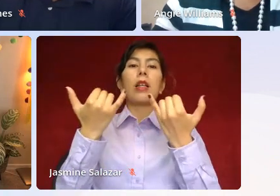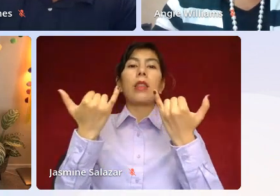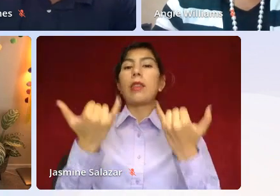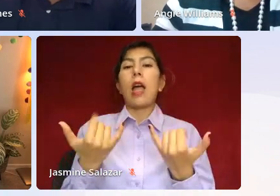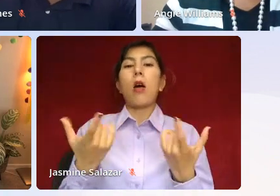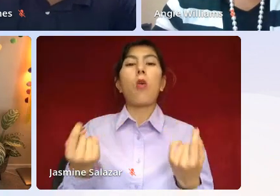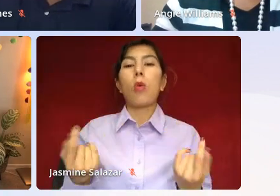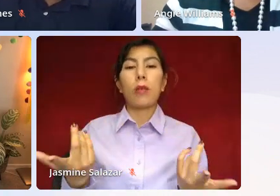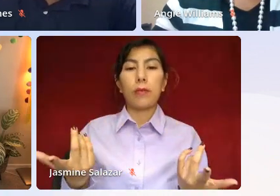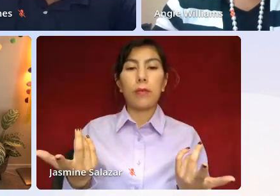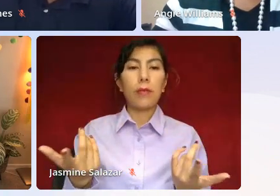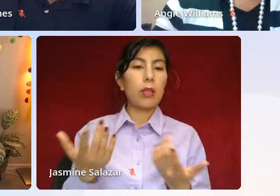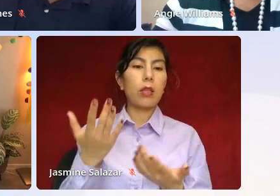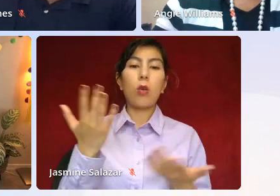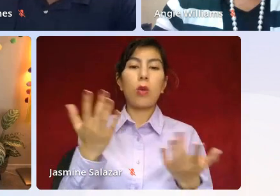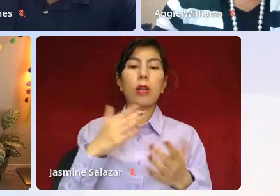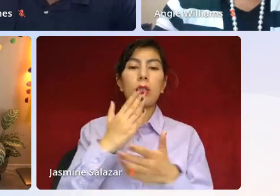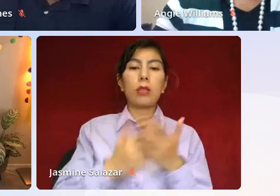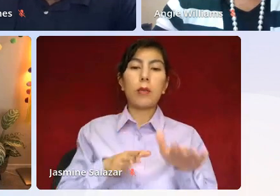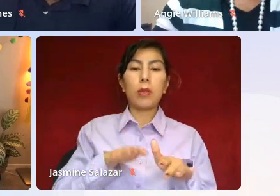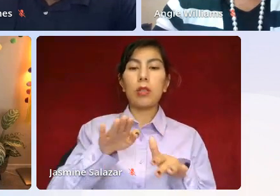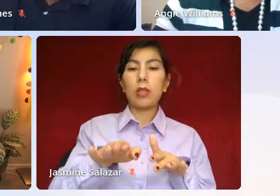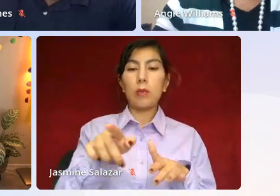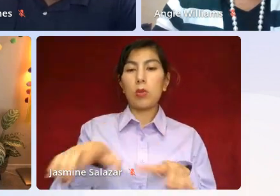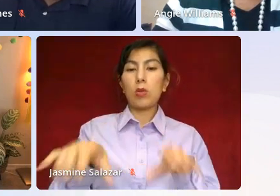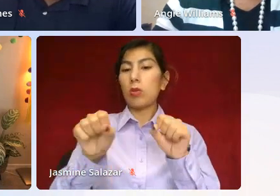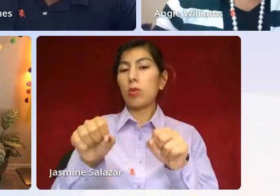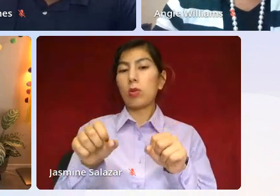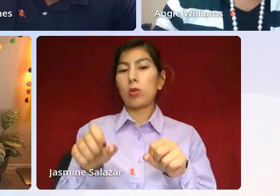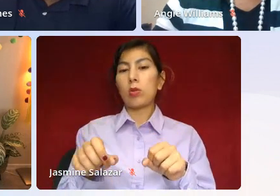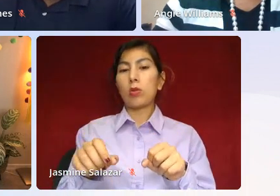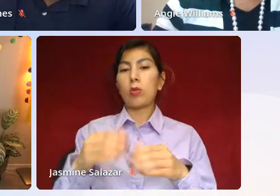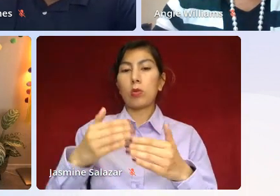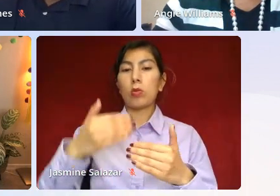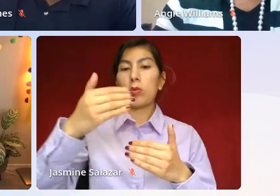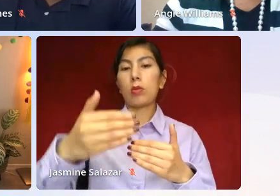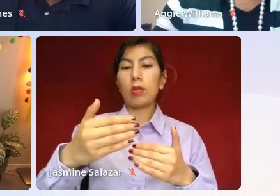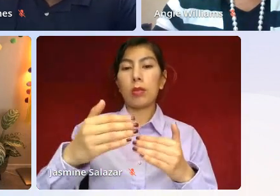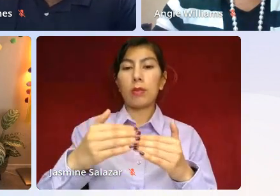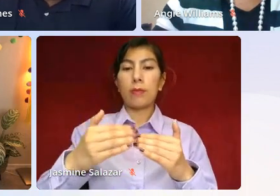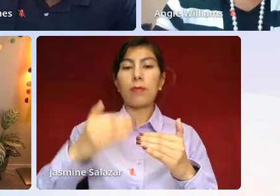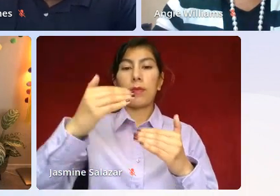sort of, or some of those steps that y'all took to start to get to the next level?